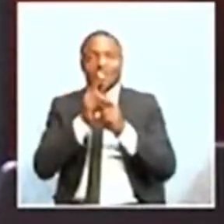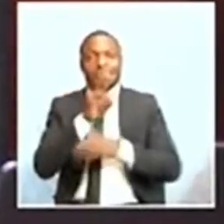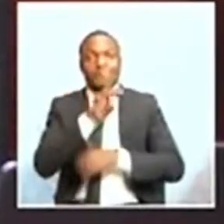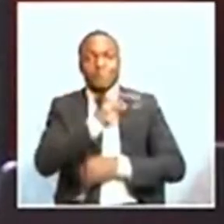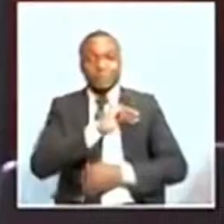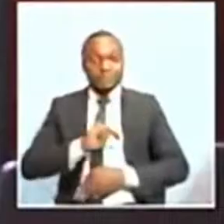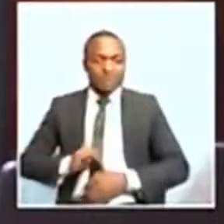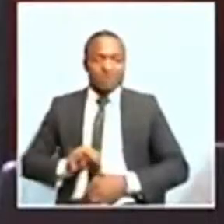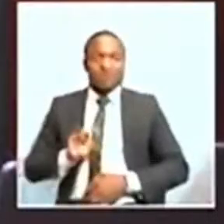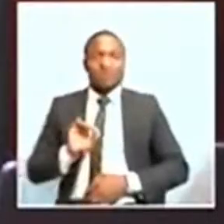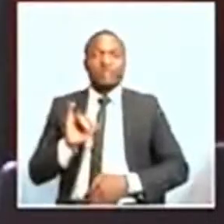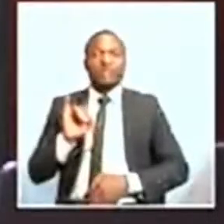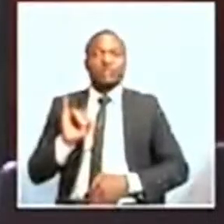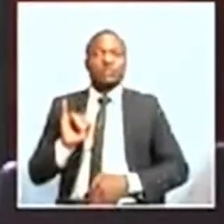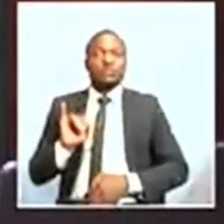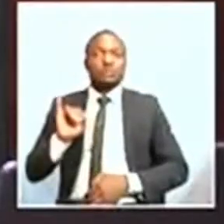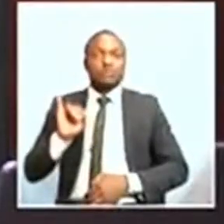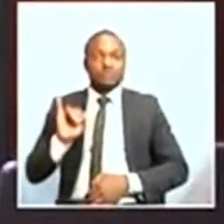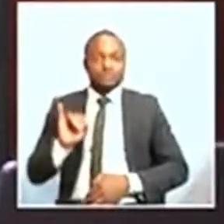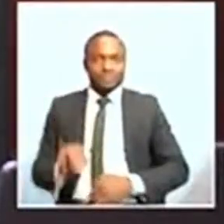Isoka.